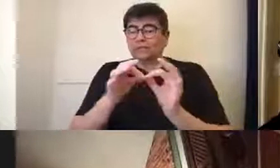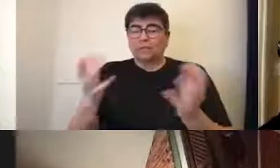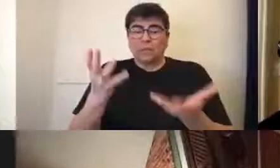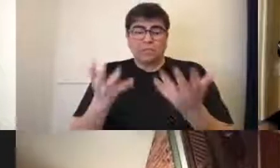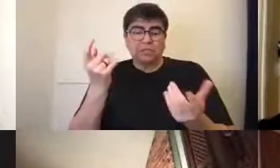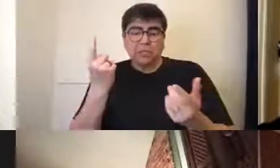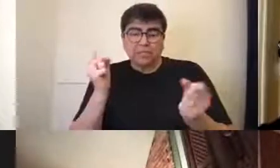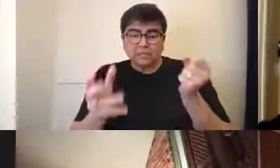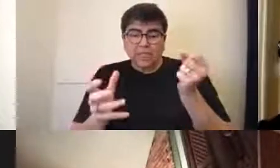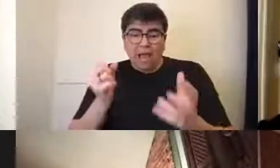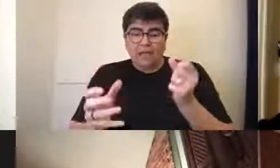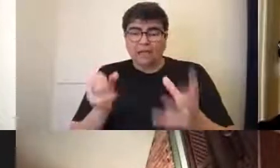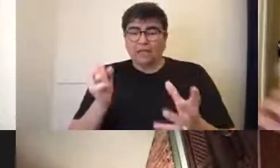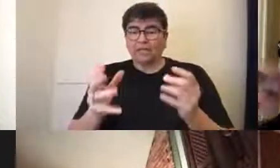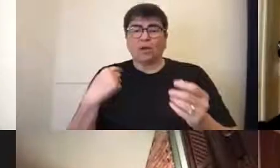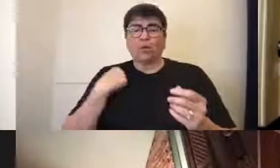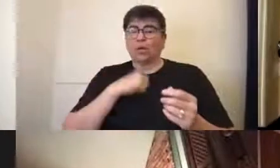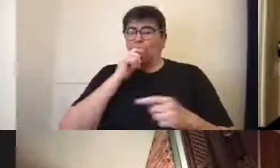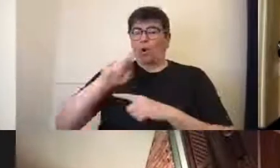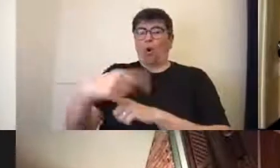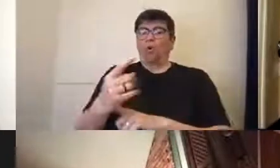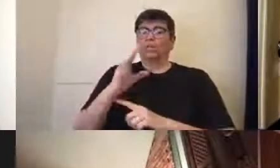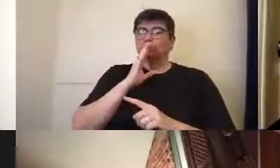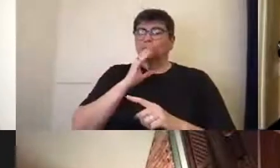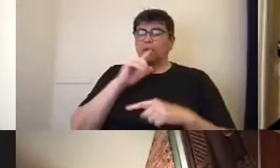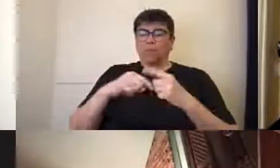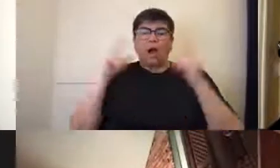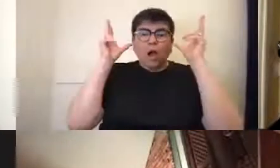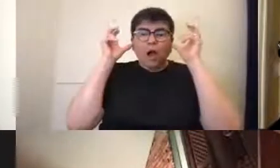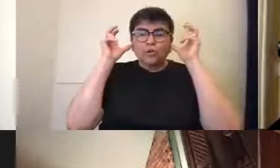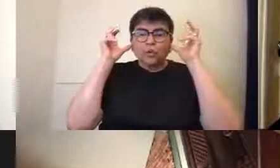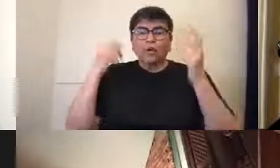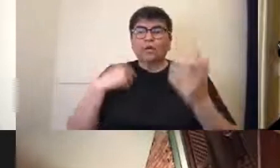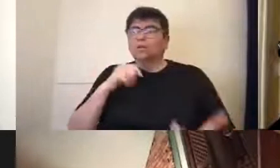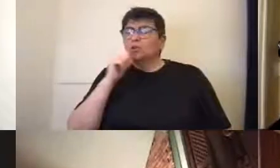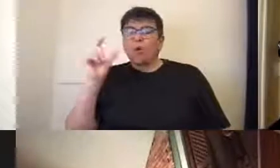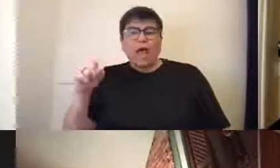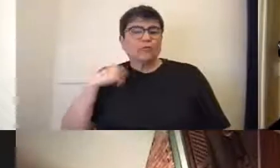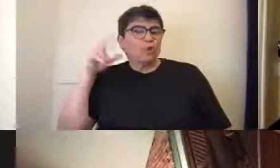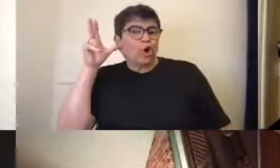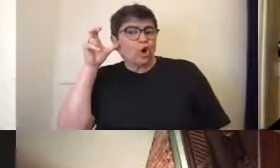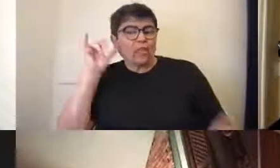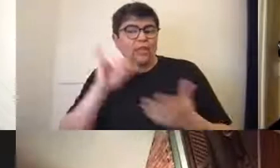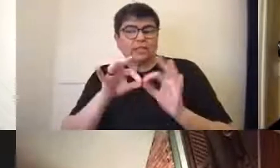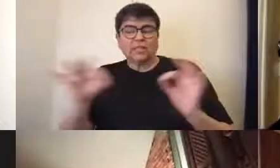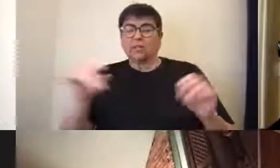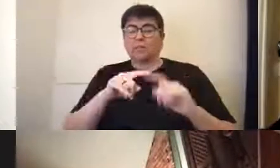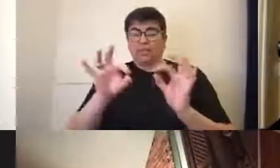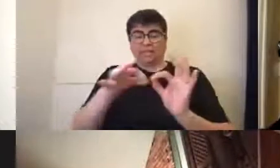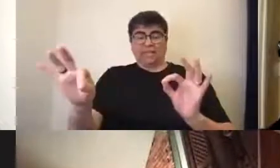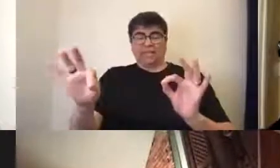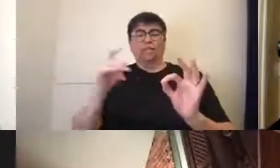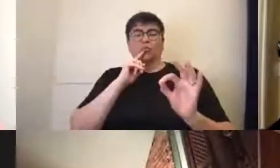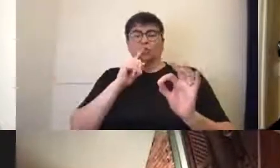right? We're not solely speaking of like the auditory. You do not have to have heard this sentence, but this sentence has to have